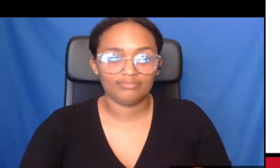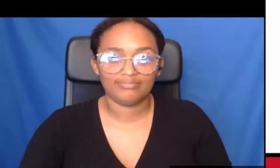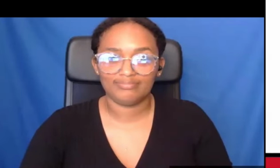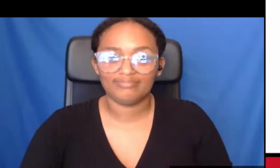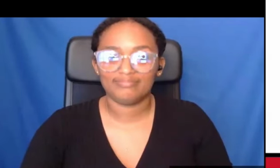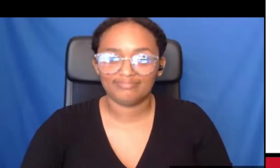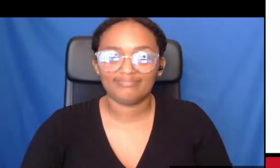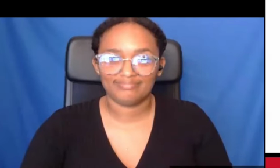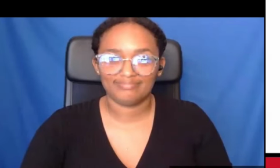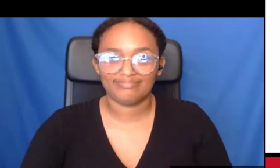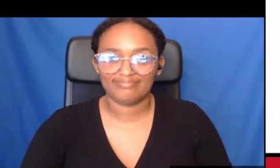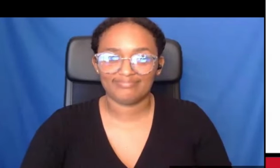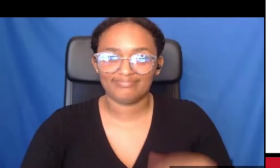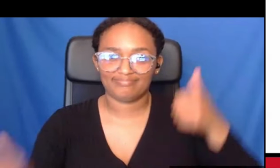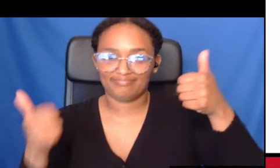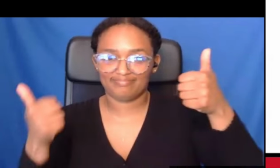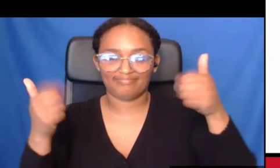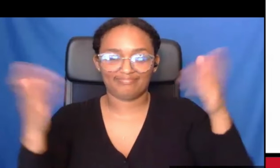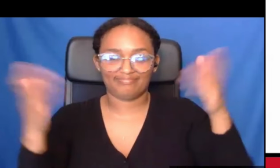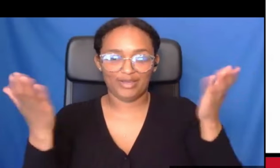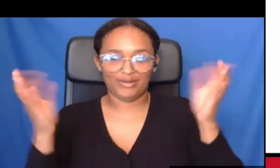Yes. Okay.